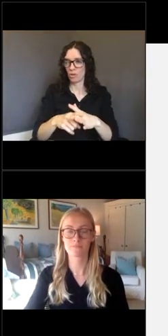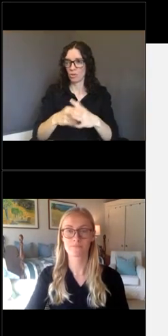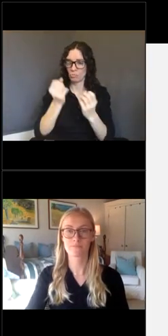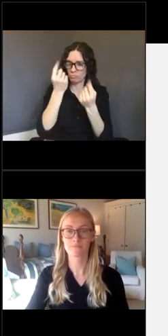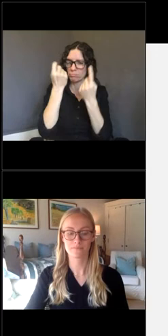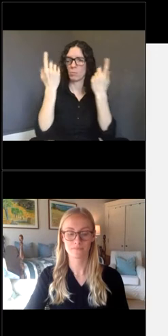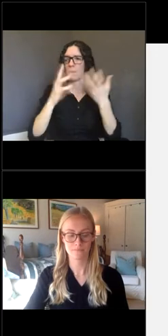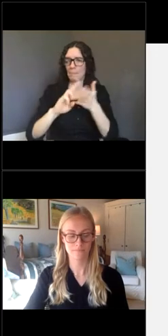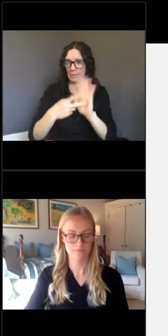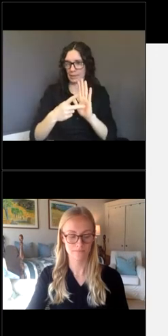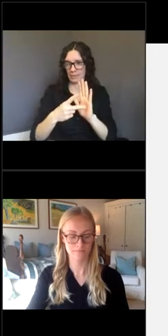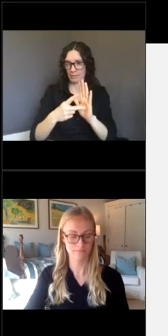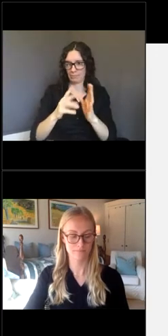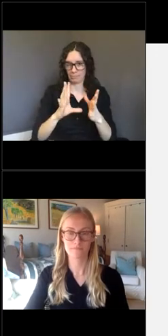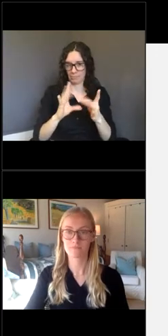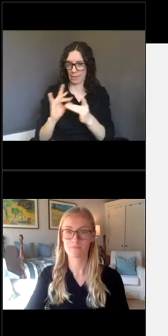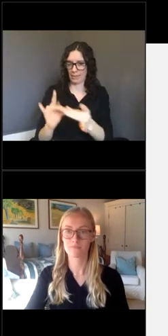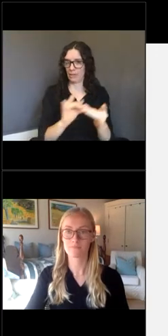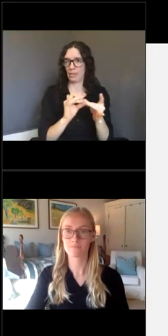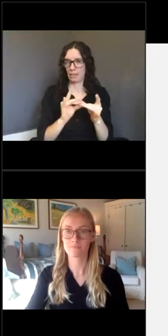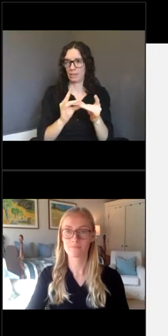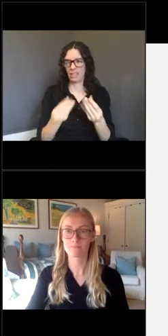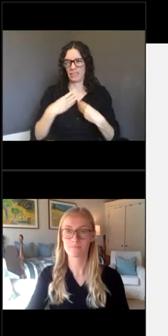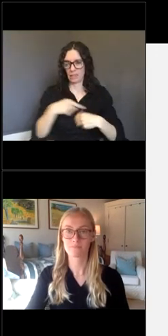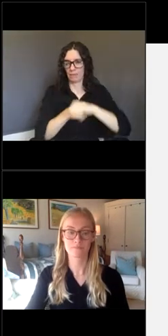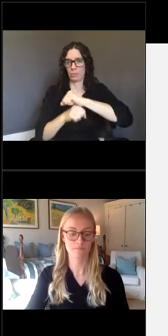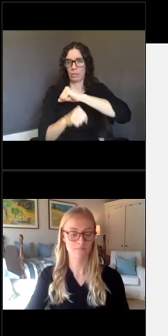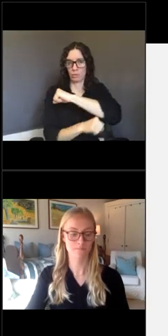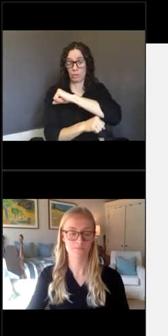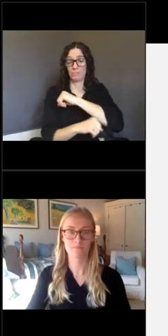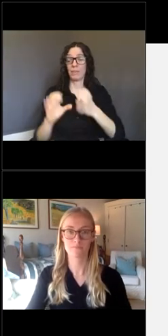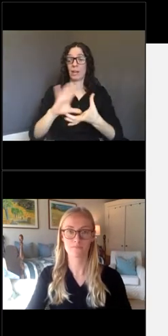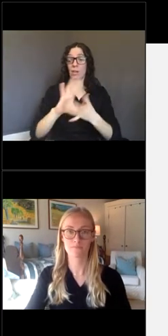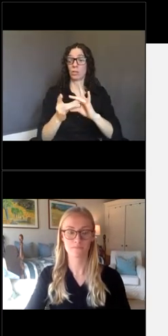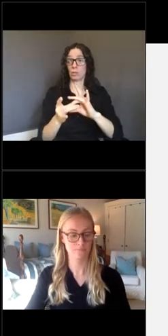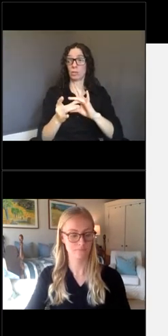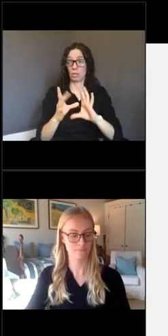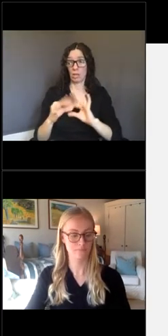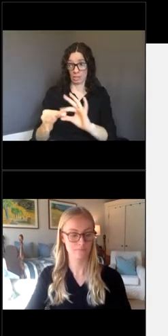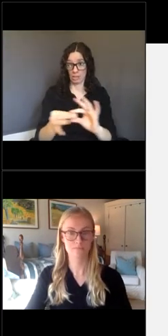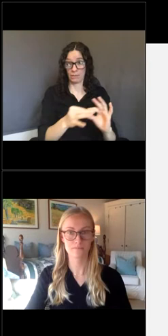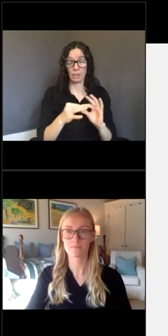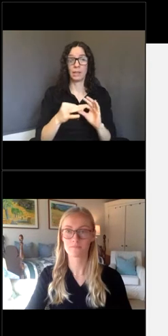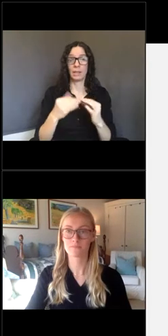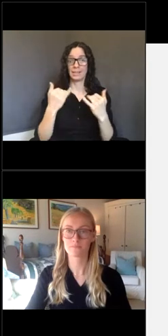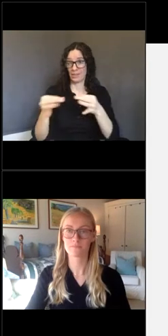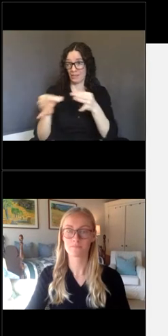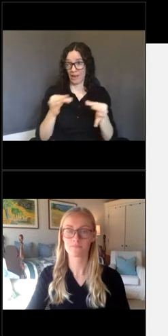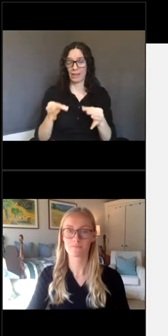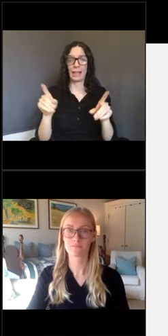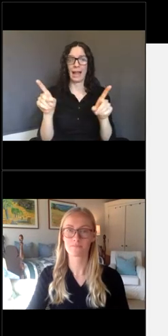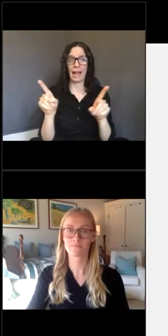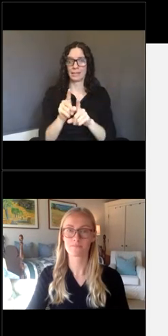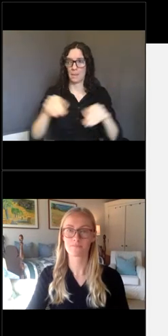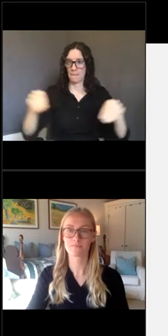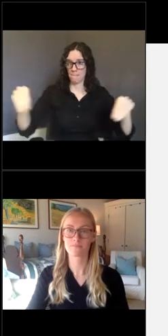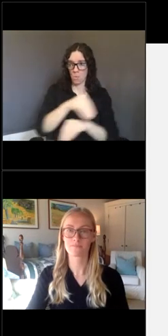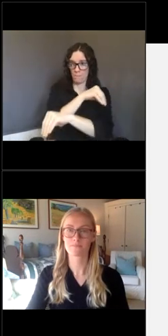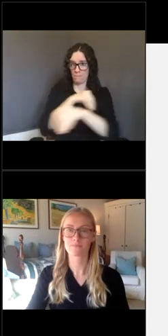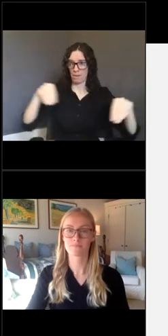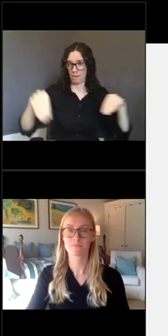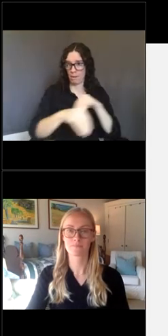Ecological connectivity is now defined by the guidelines as the unimpeded movement of